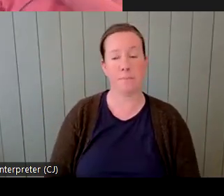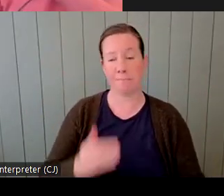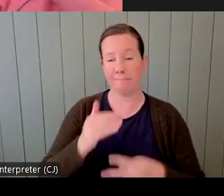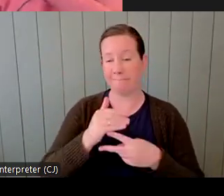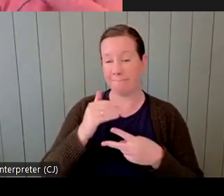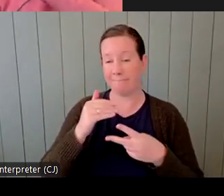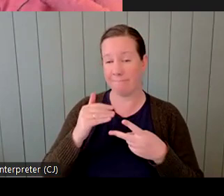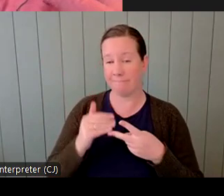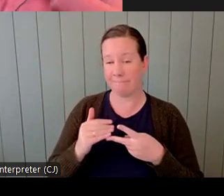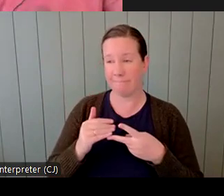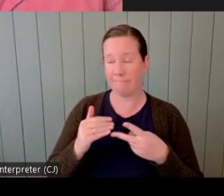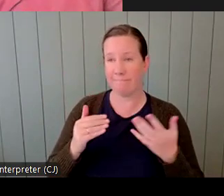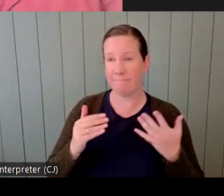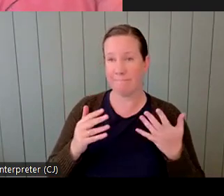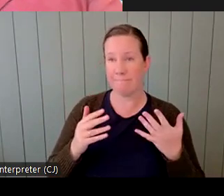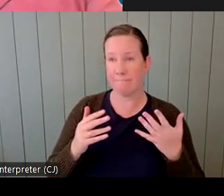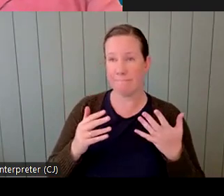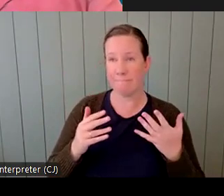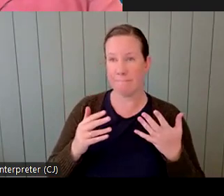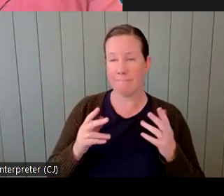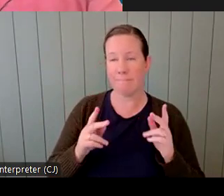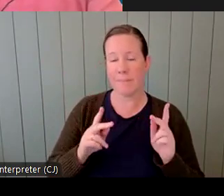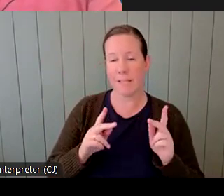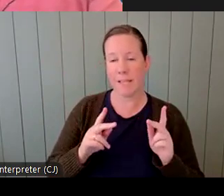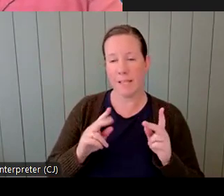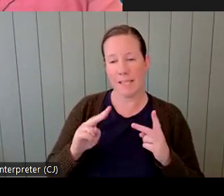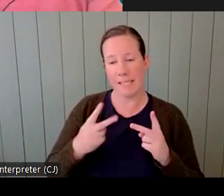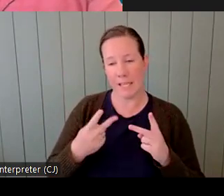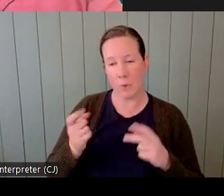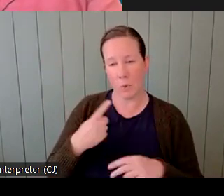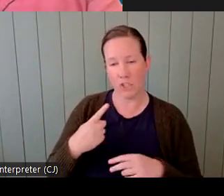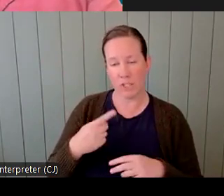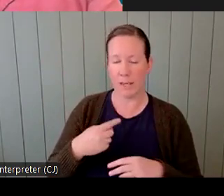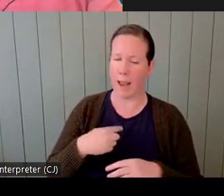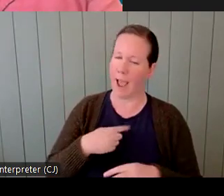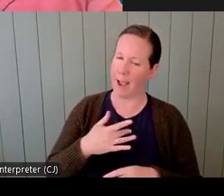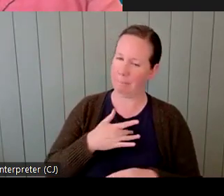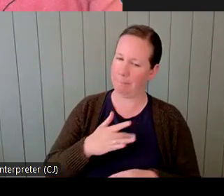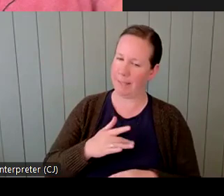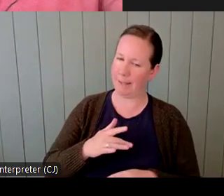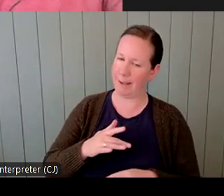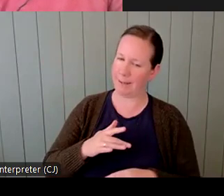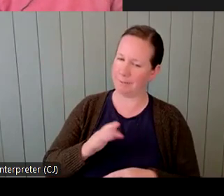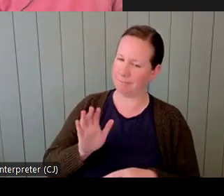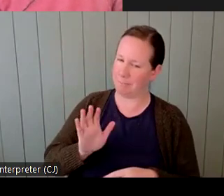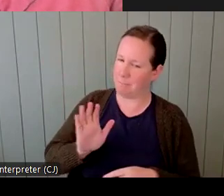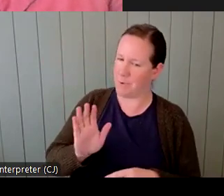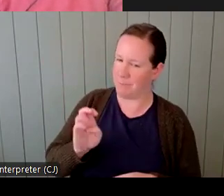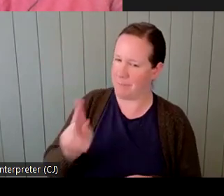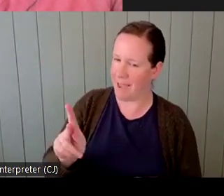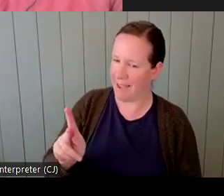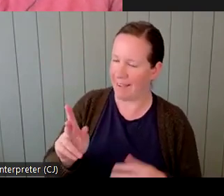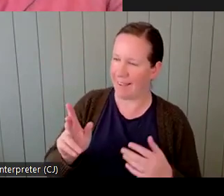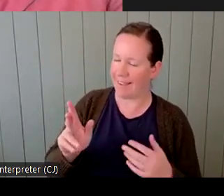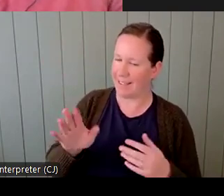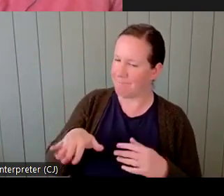on saying, what do you mean when you are growing? When you feel that you have really been like, I am ready to